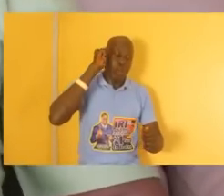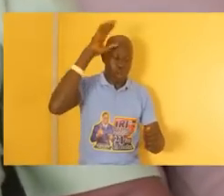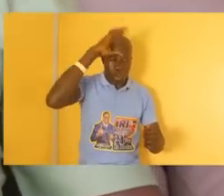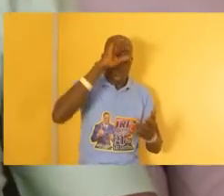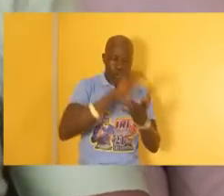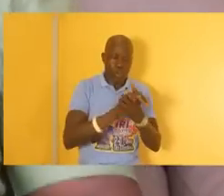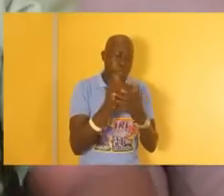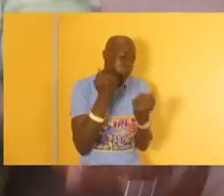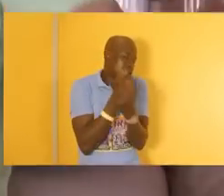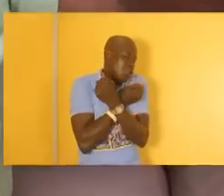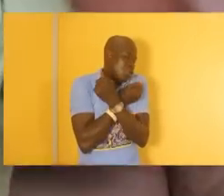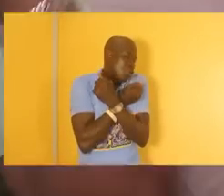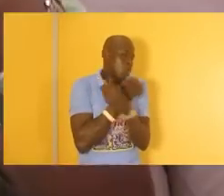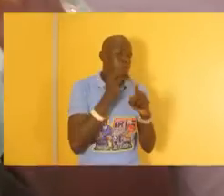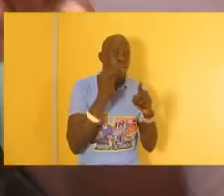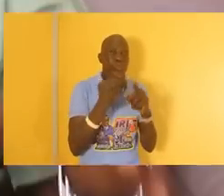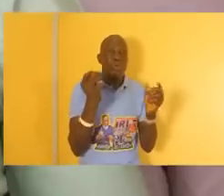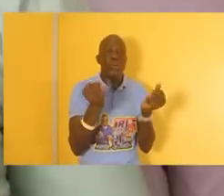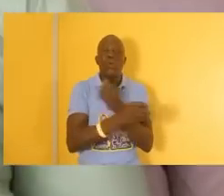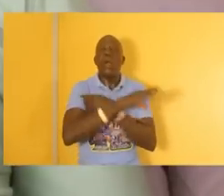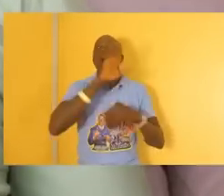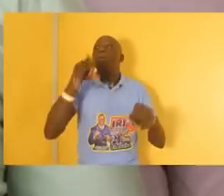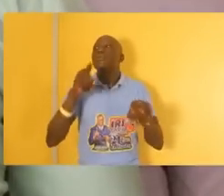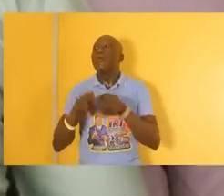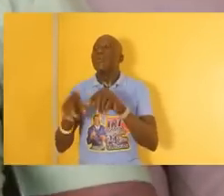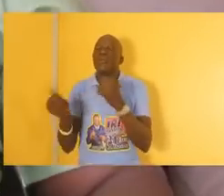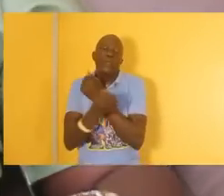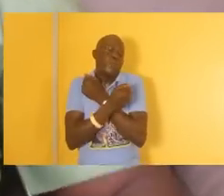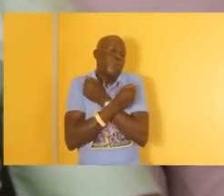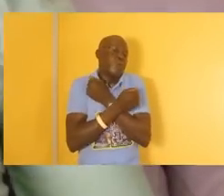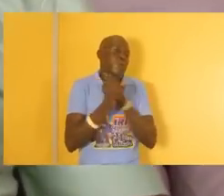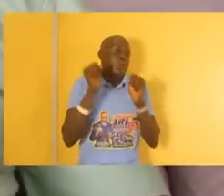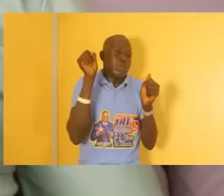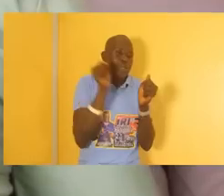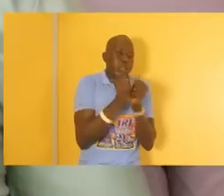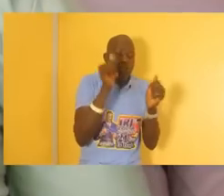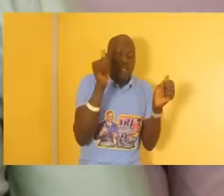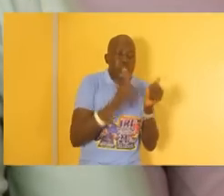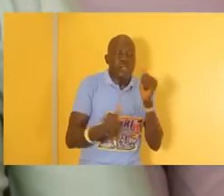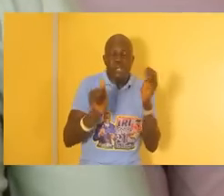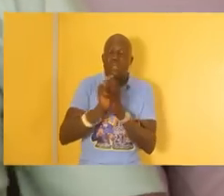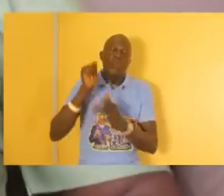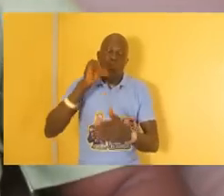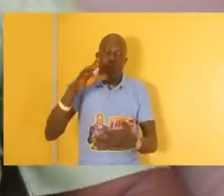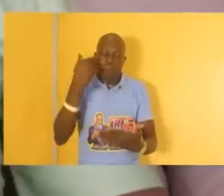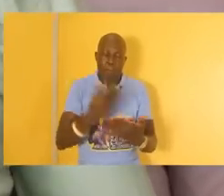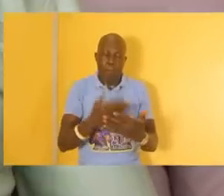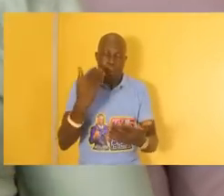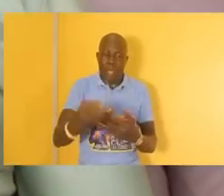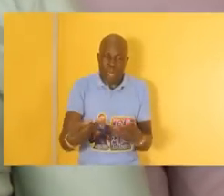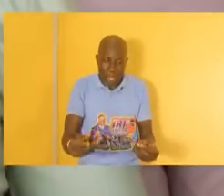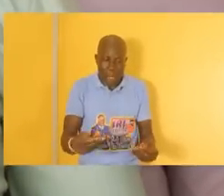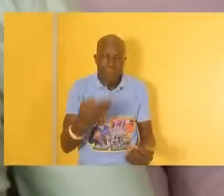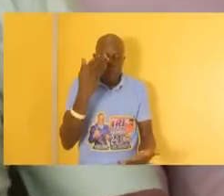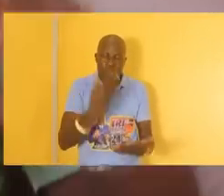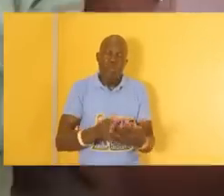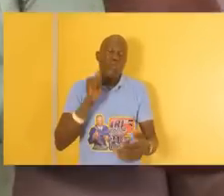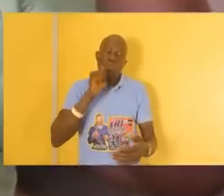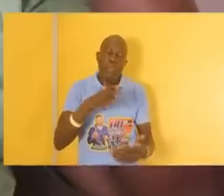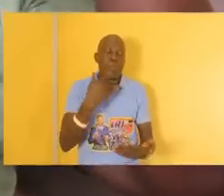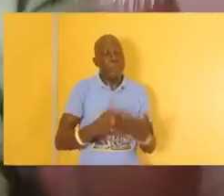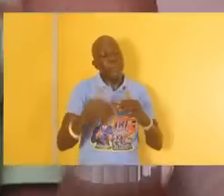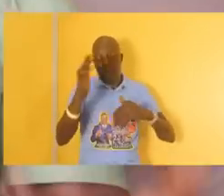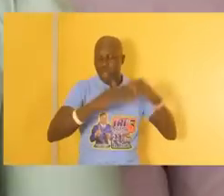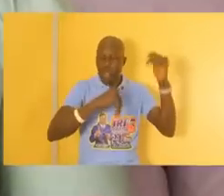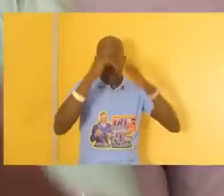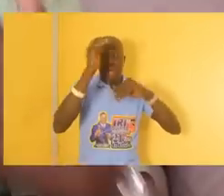me the enemy has caused a lot of people. There is curses that are tormenting them. His curses are fell.